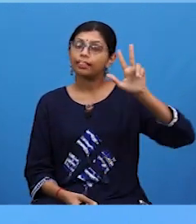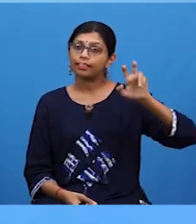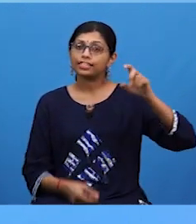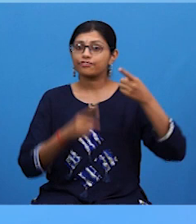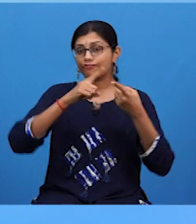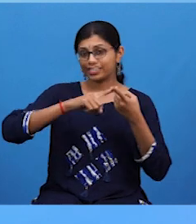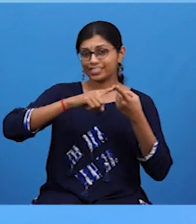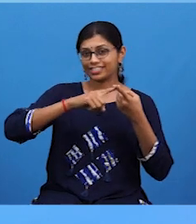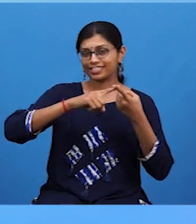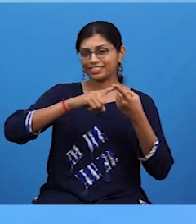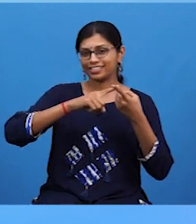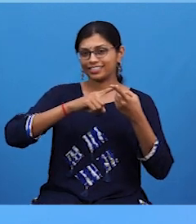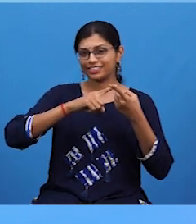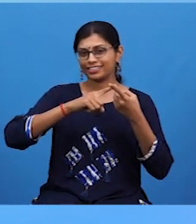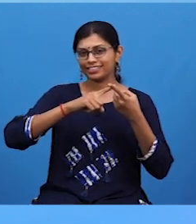31st.